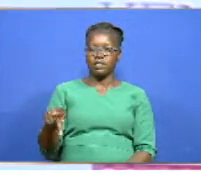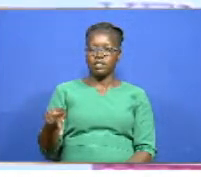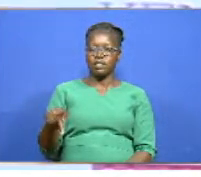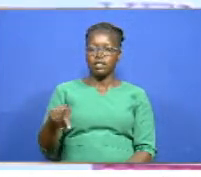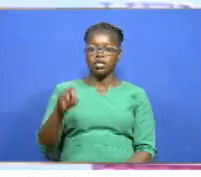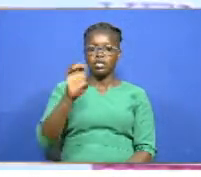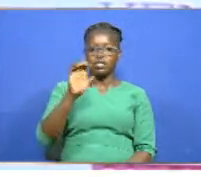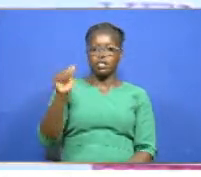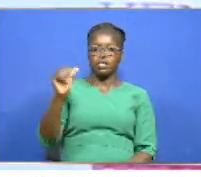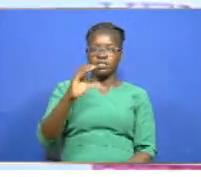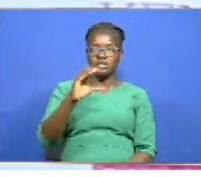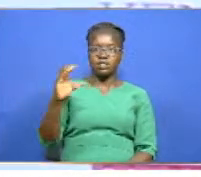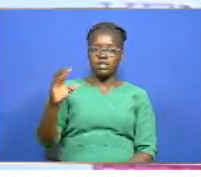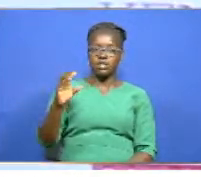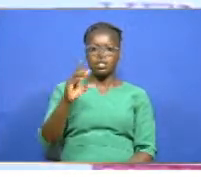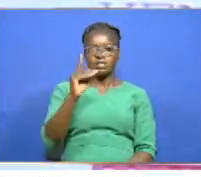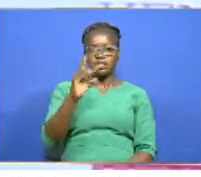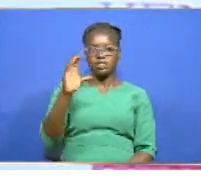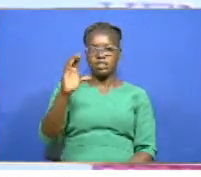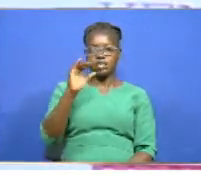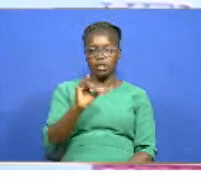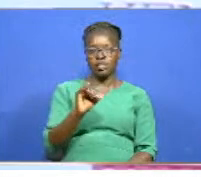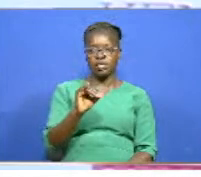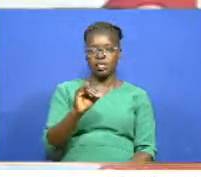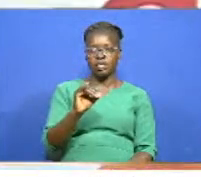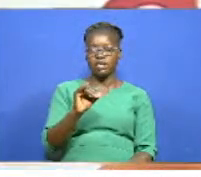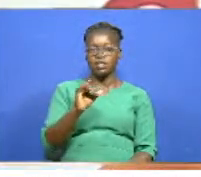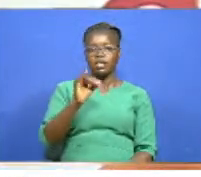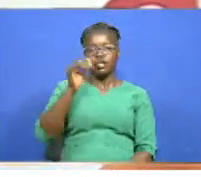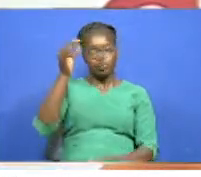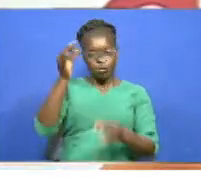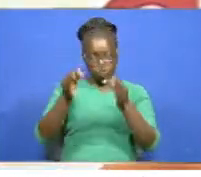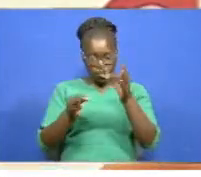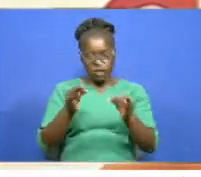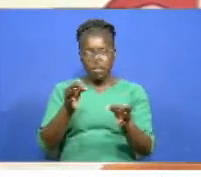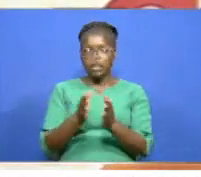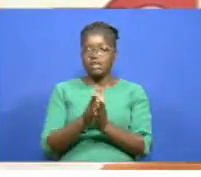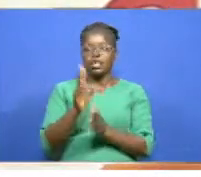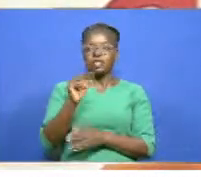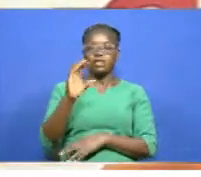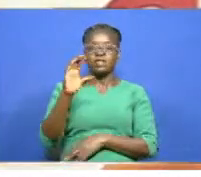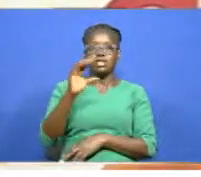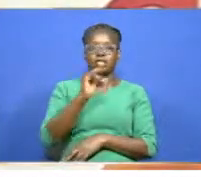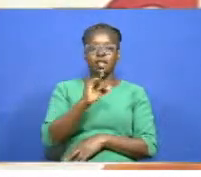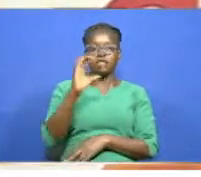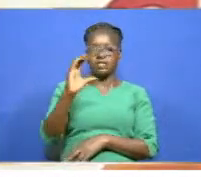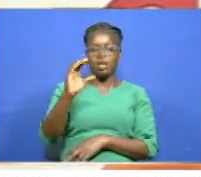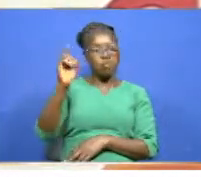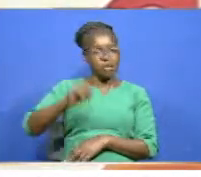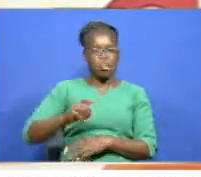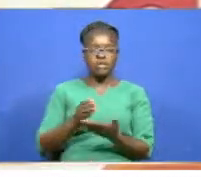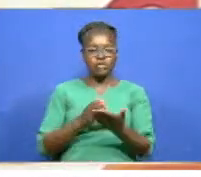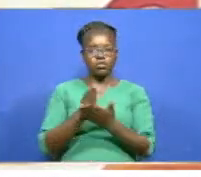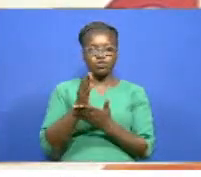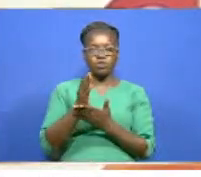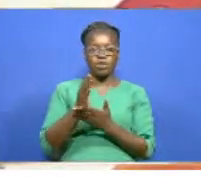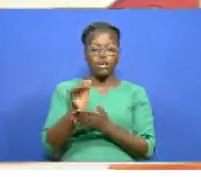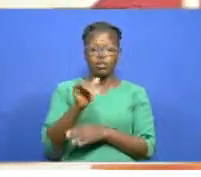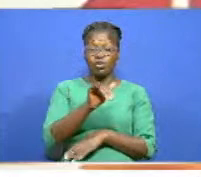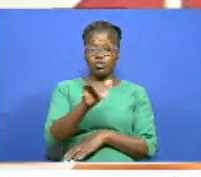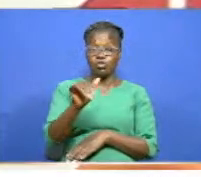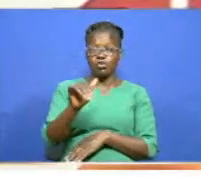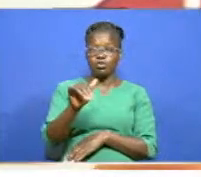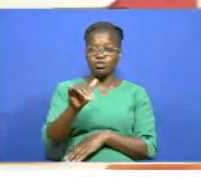EACC, the DCI, and also the judiciary. NCIC must ensure that those